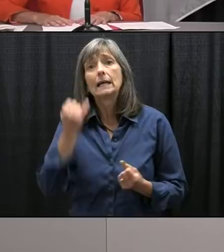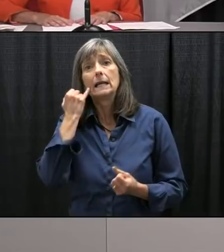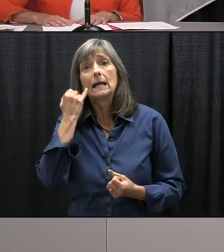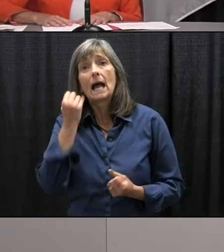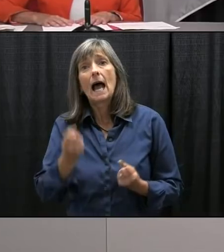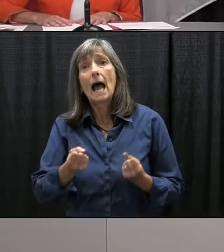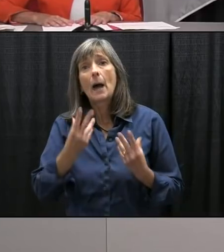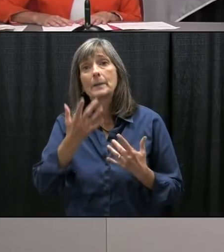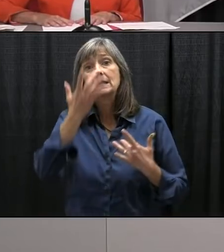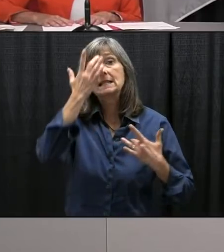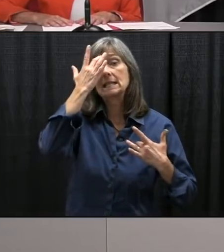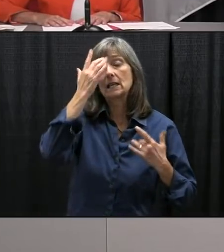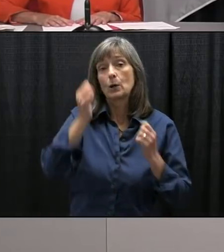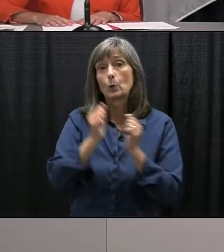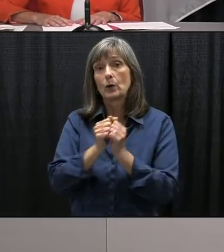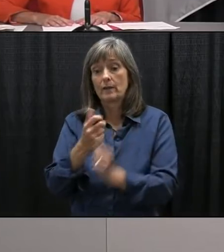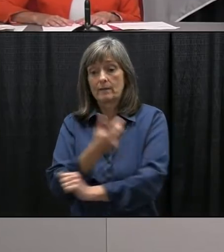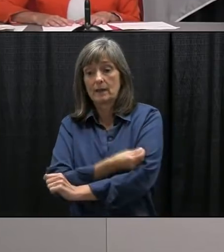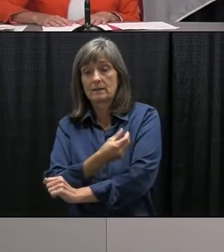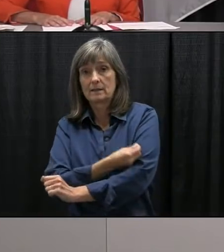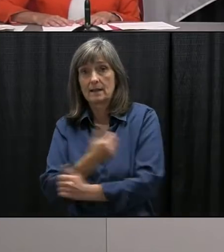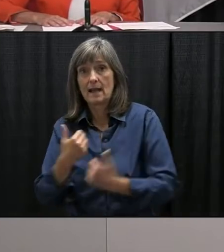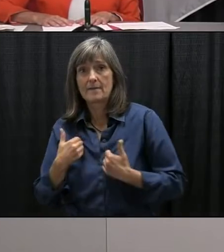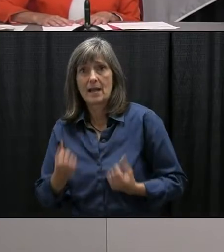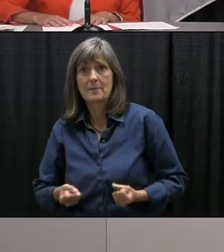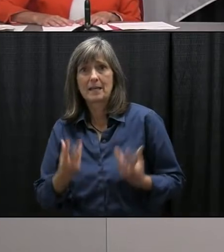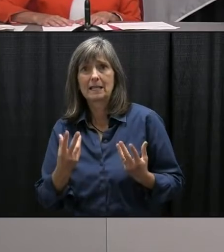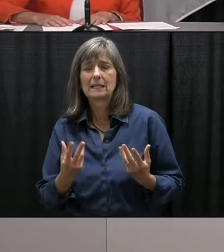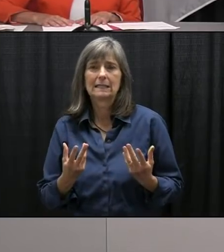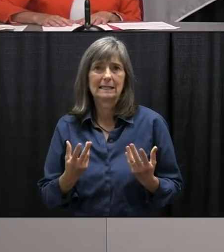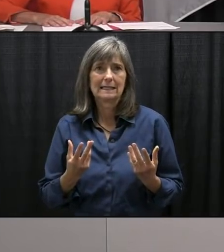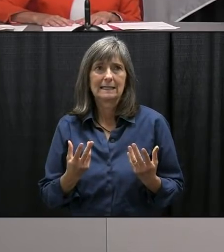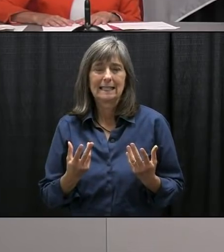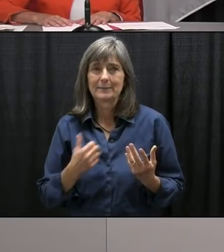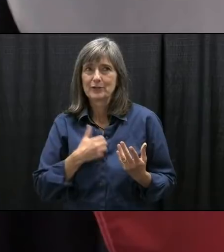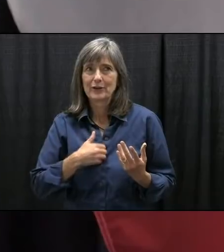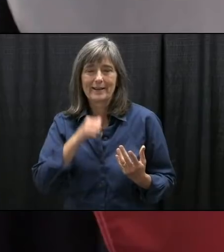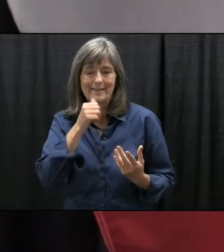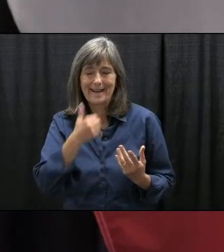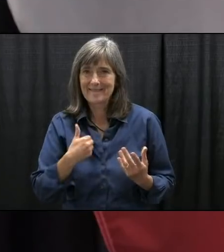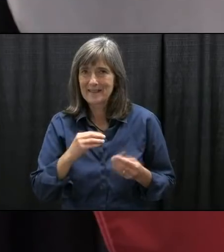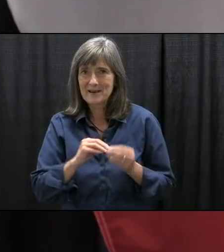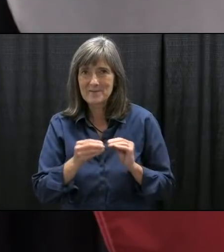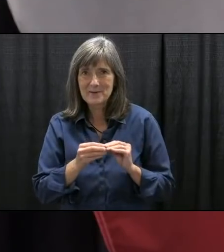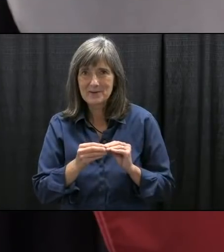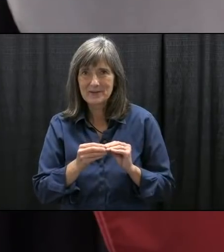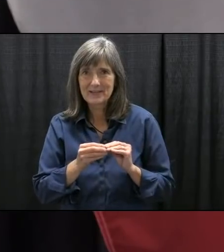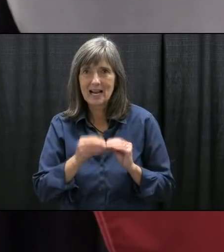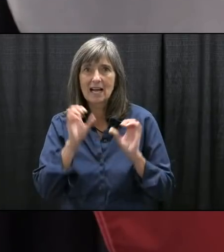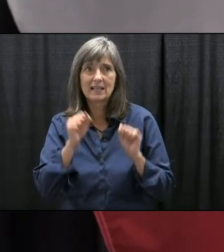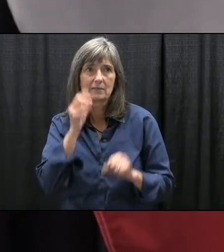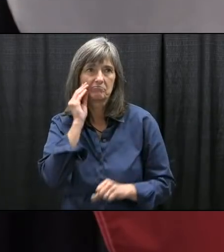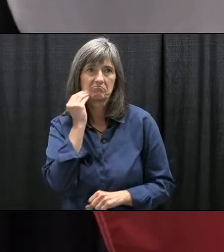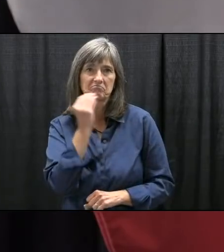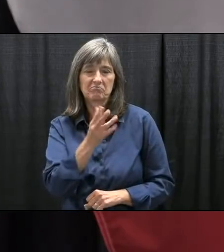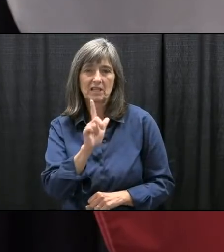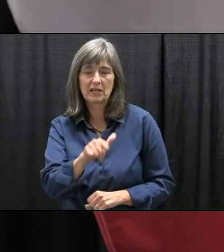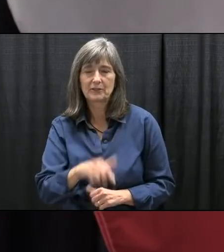now. And I apologize, I do not have that. I've got a lot of numbers with me, but I do not have that one, but I can certainly get that to you.